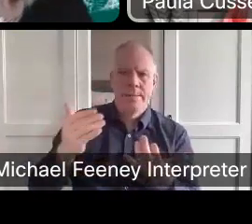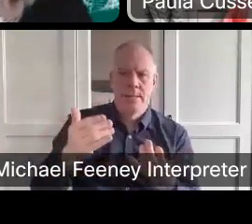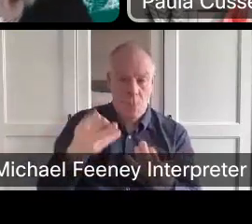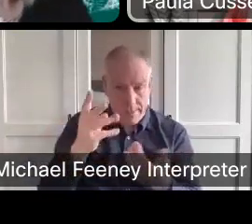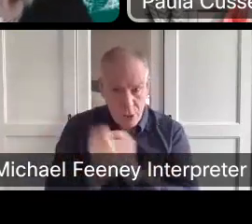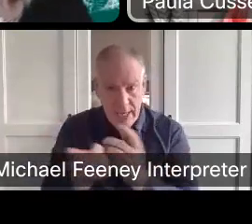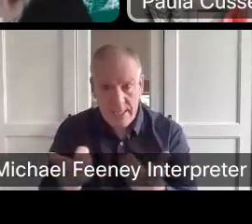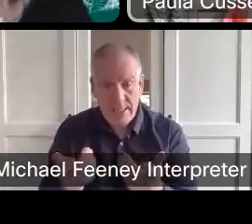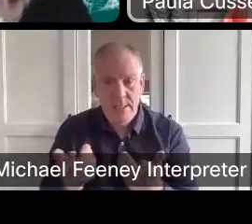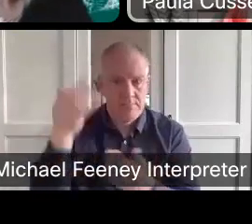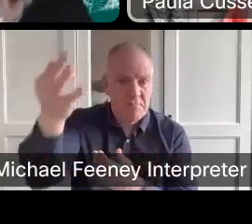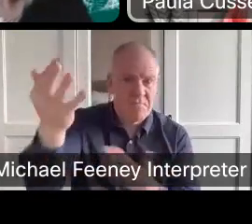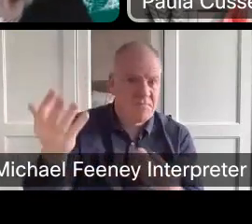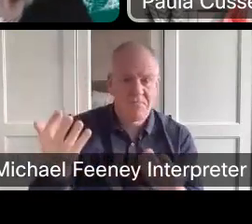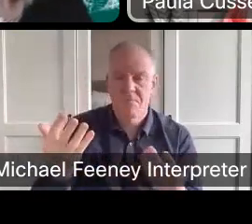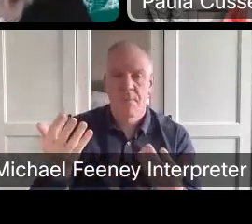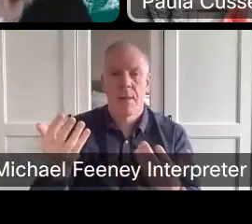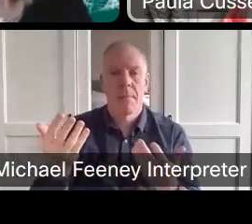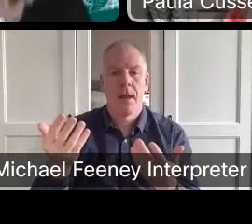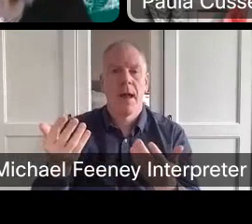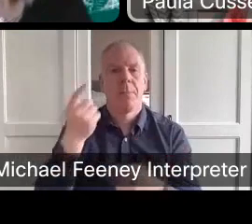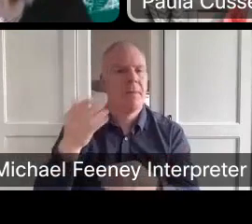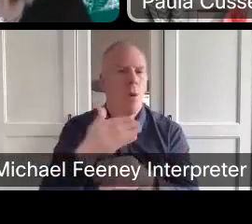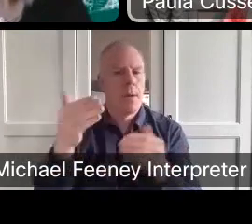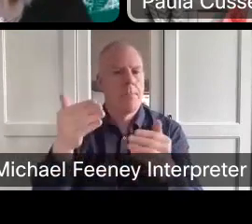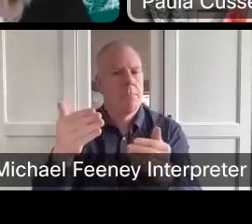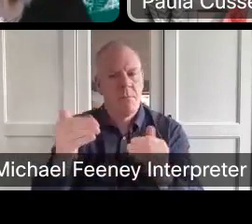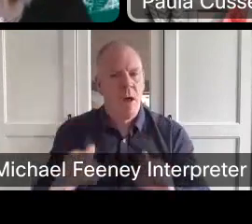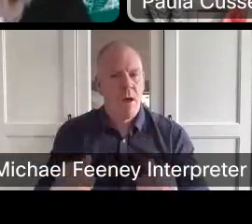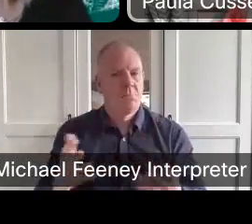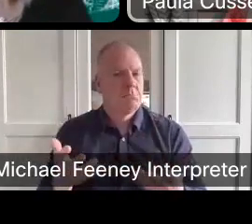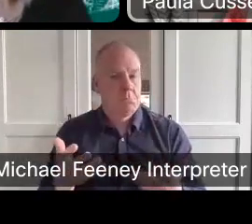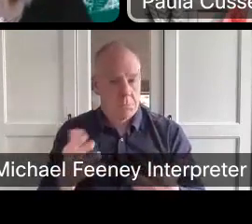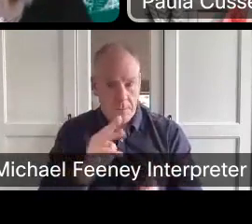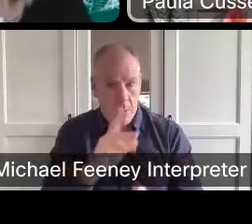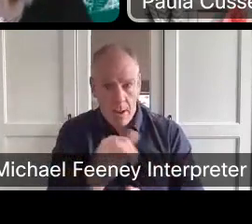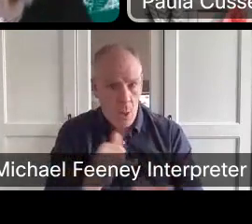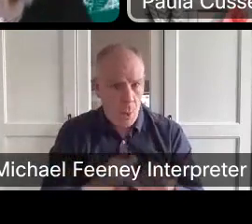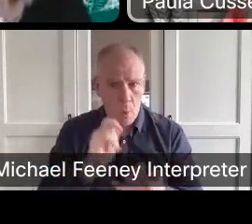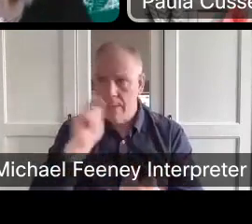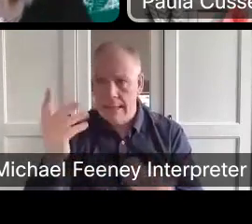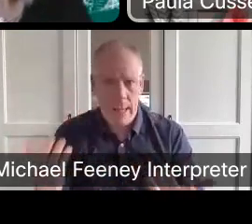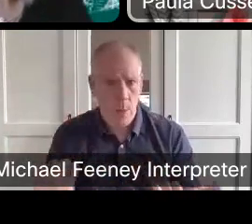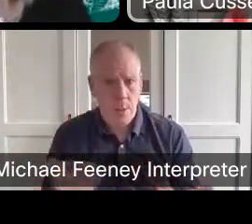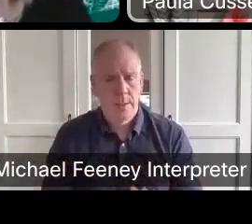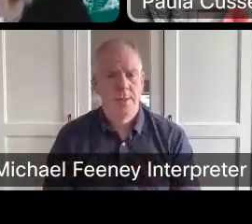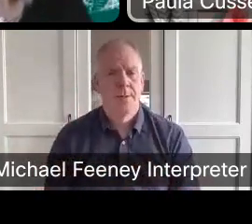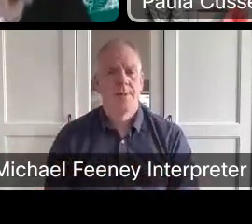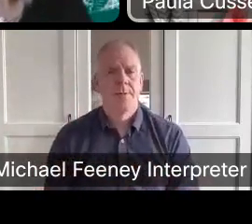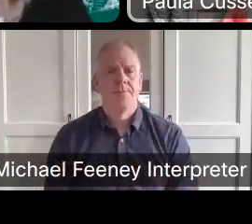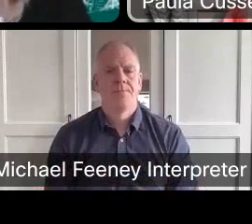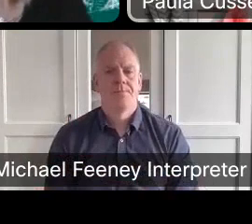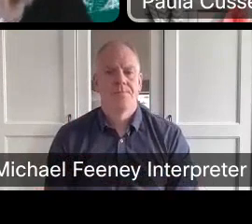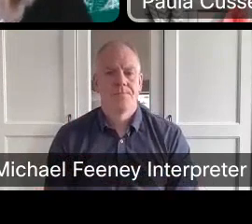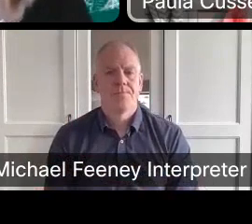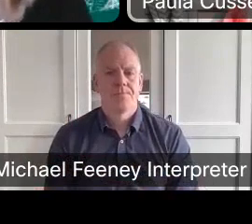change? And just maybe before we move on, so I'll start with you, Paula, if that's okay. Yeah, Juanita, I